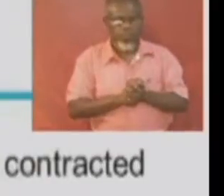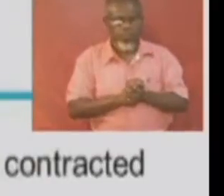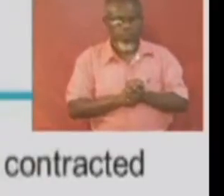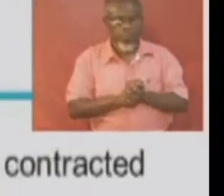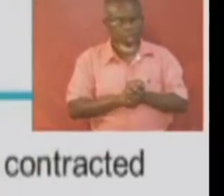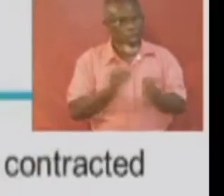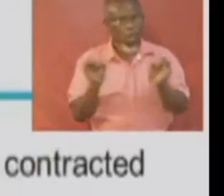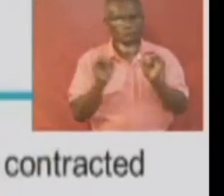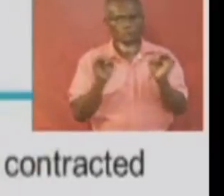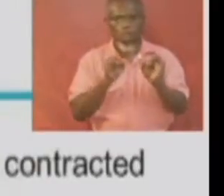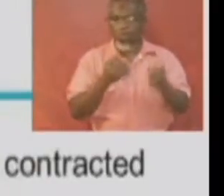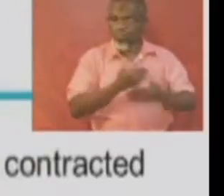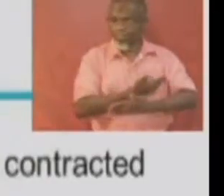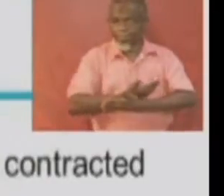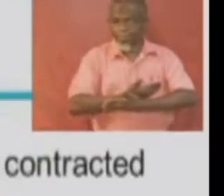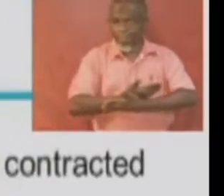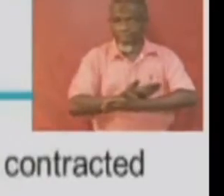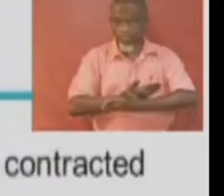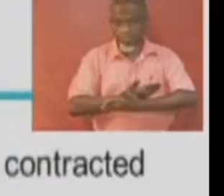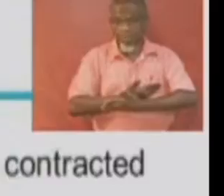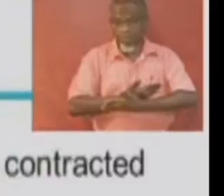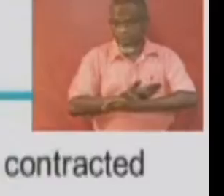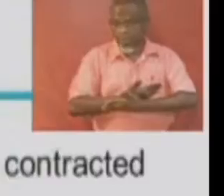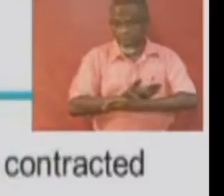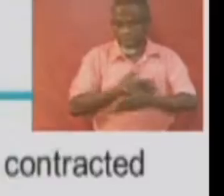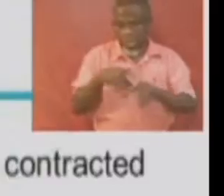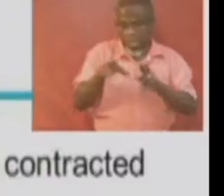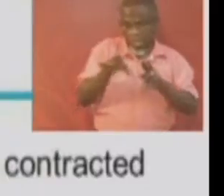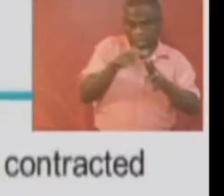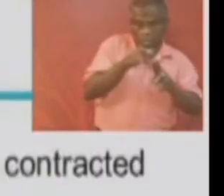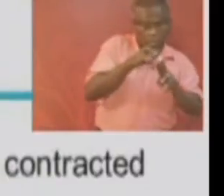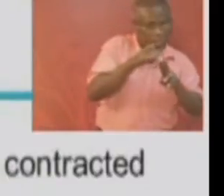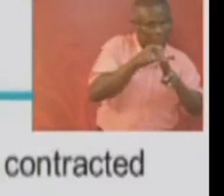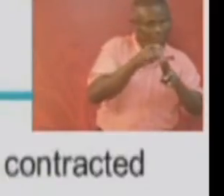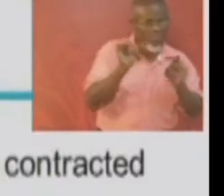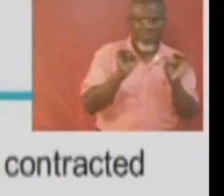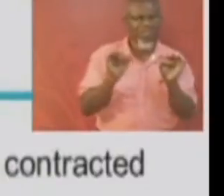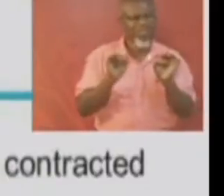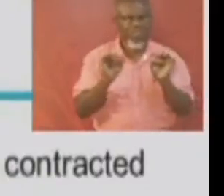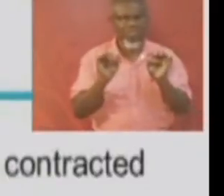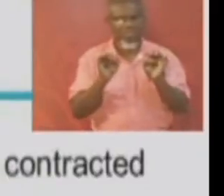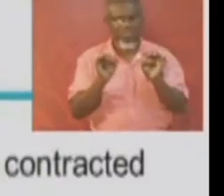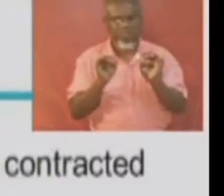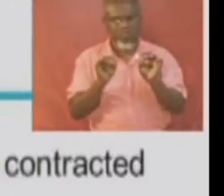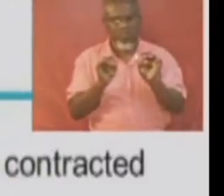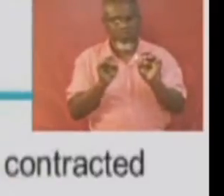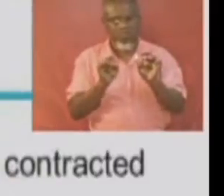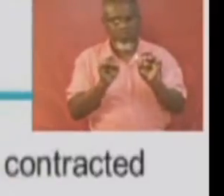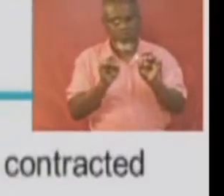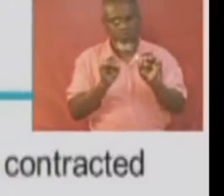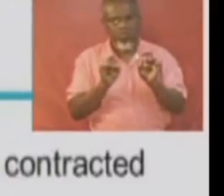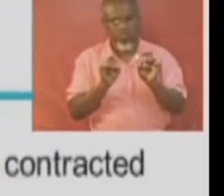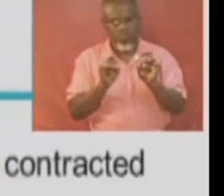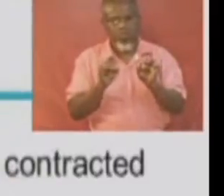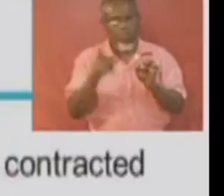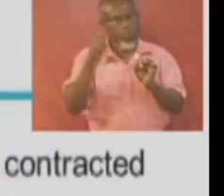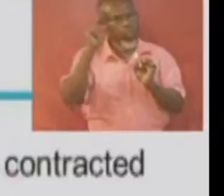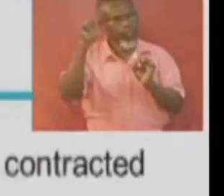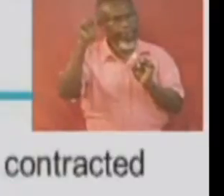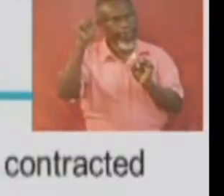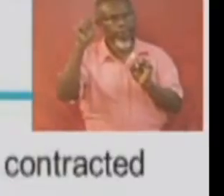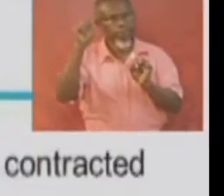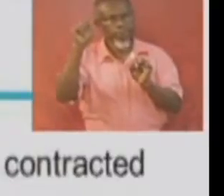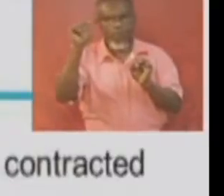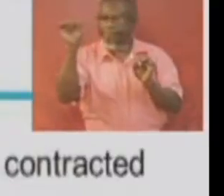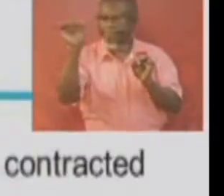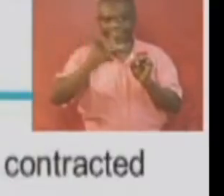been affected or has had to be hospitalized as a result. In Tobago, I'm also pleased to report that there